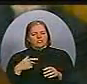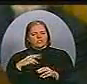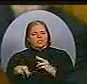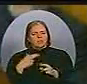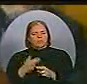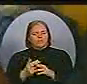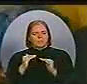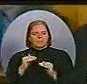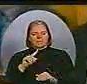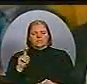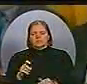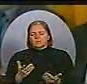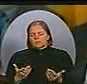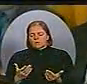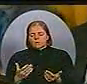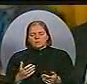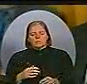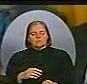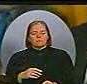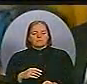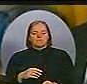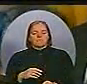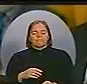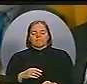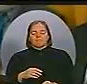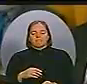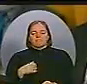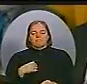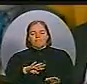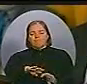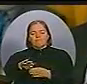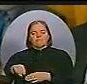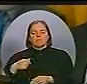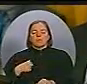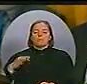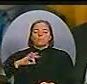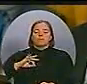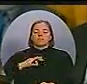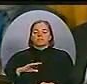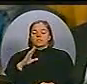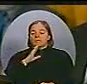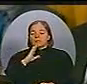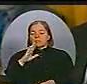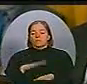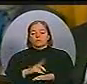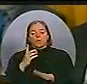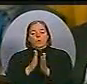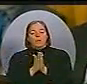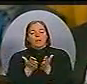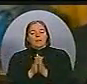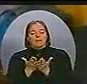celebrate some non-fiction Canadian literature that just out. But I'm reading a page-turner filled with political intrigue,